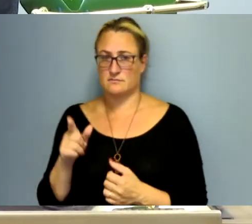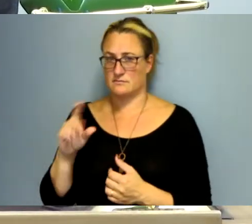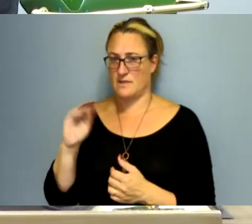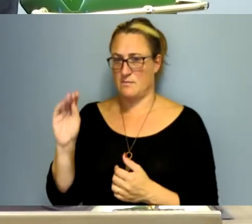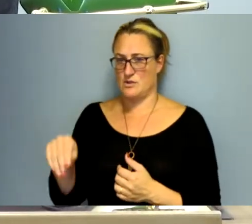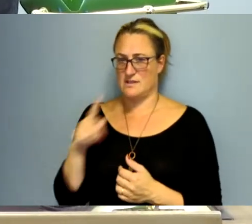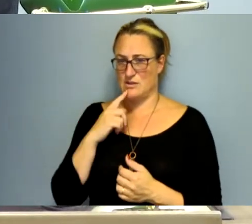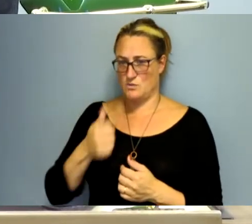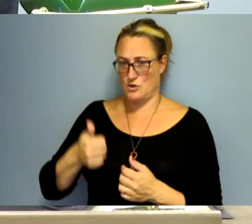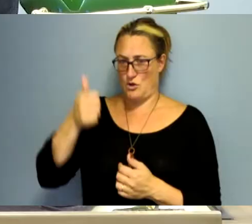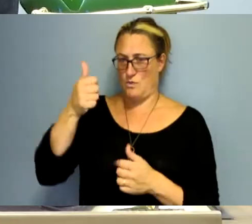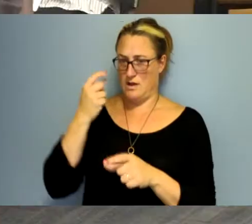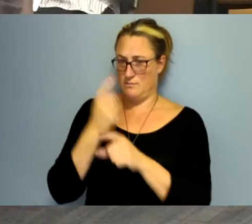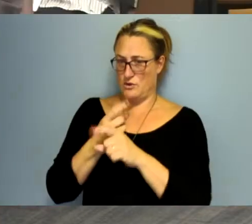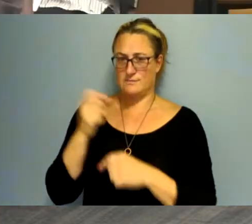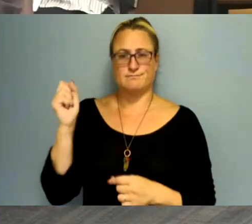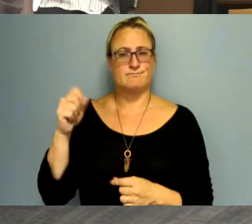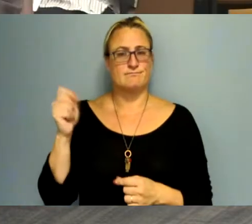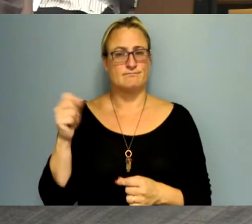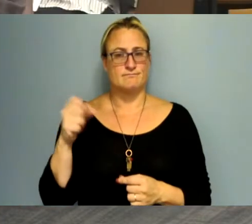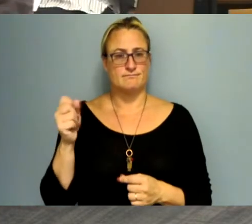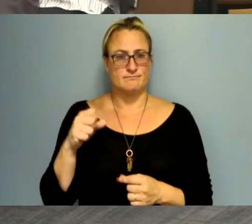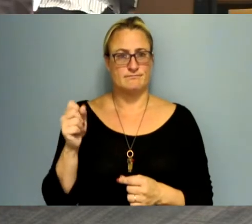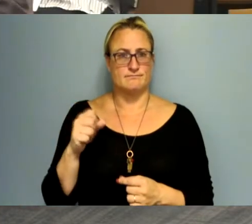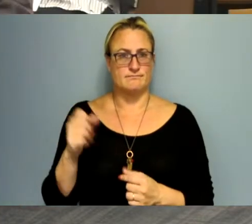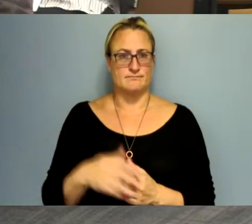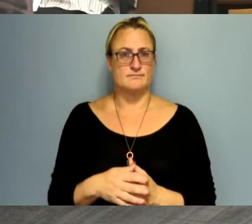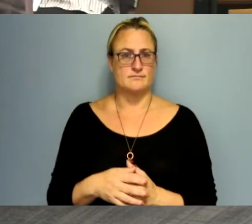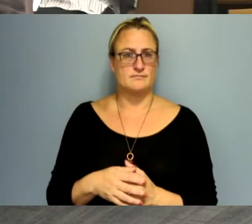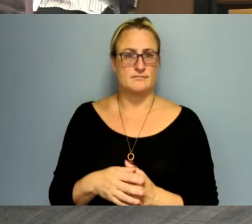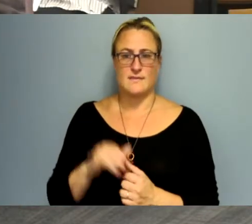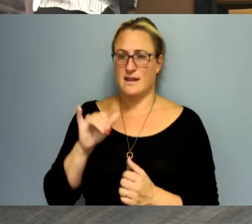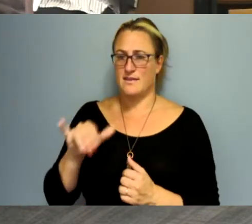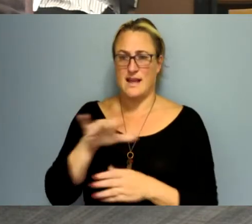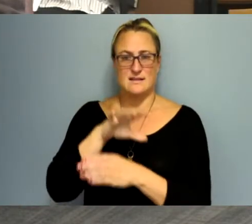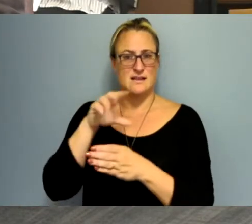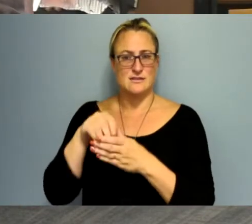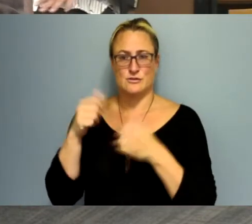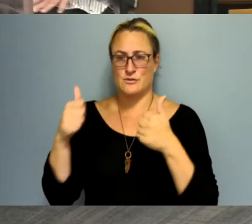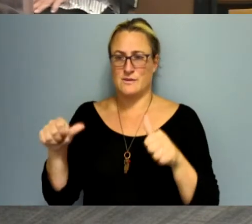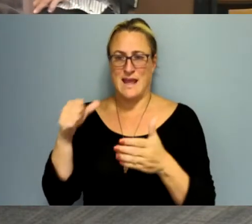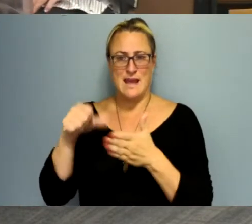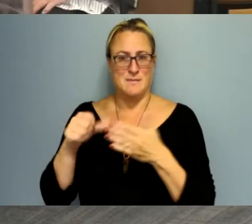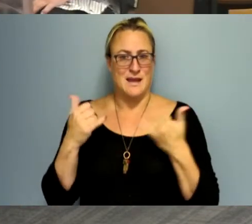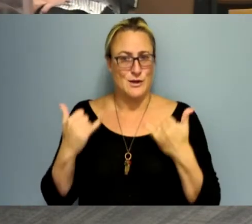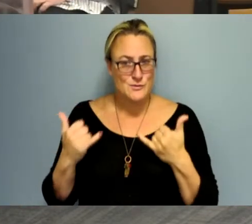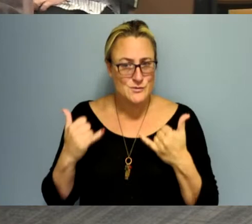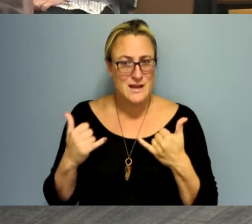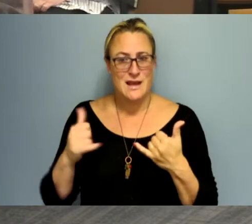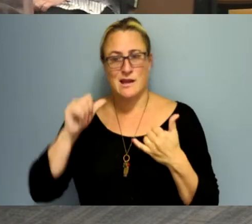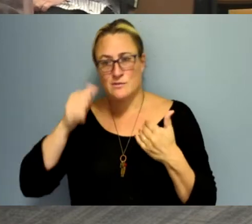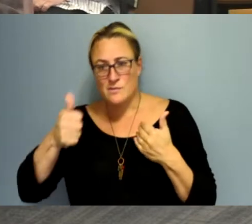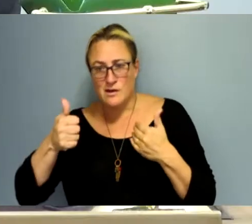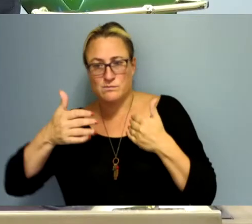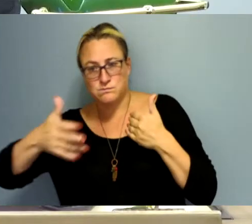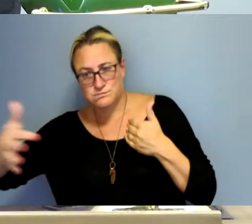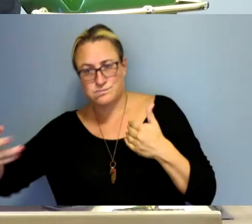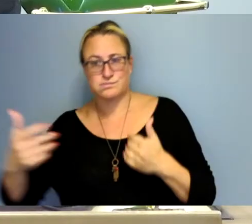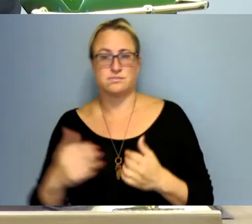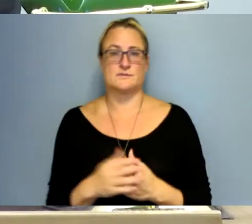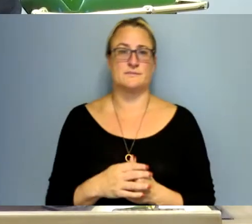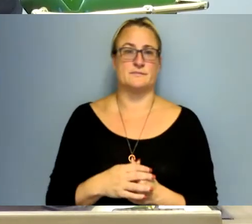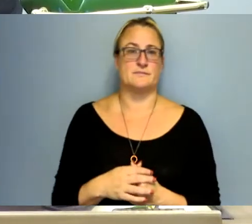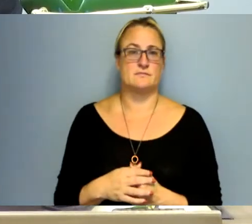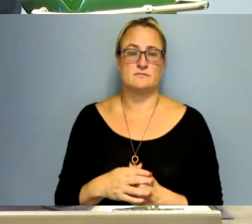up a little bit, I would assume? Yeah, would go up. This doesn't include any mail that we received today or anything that's being dropped. What typically,